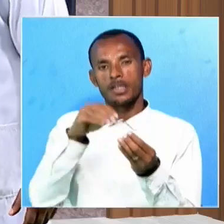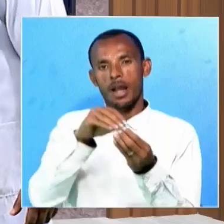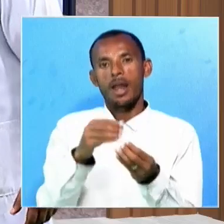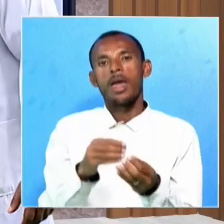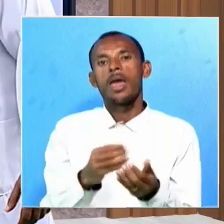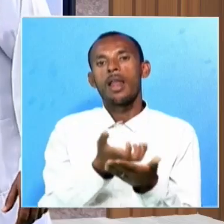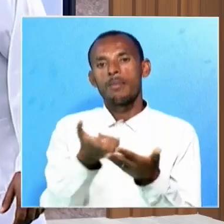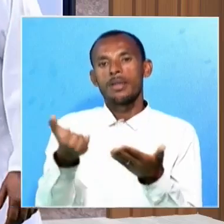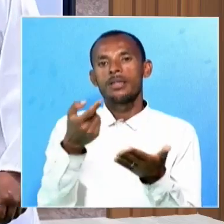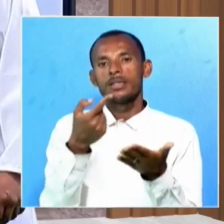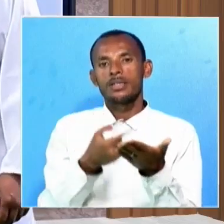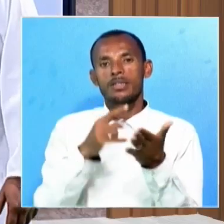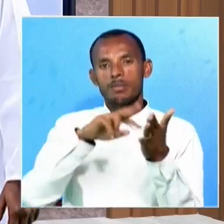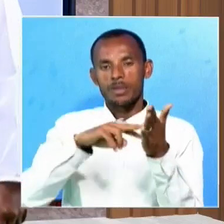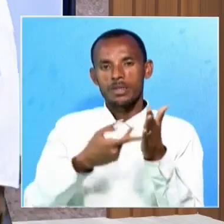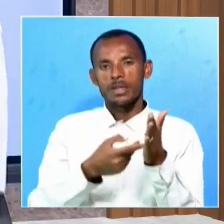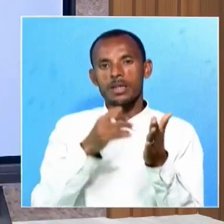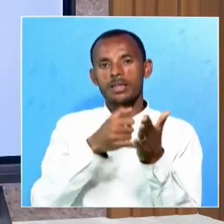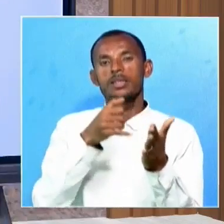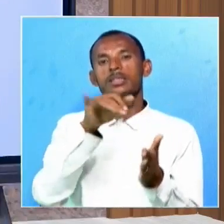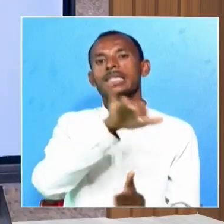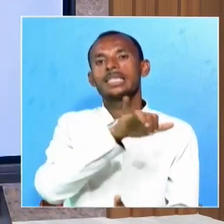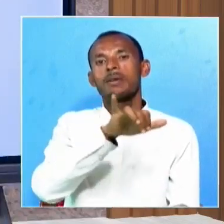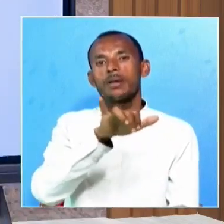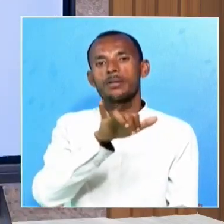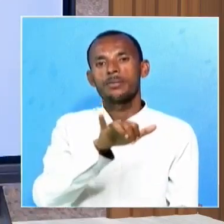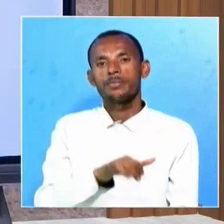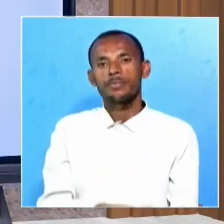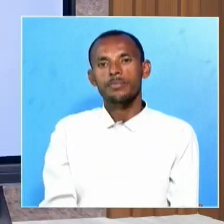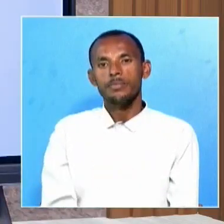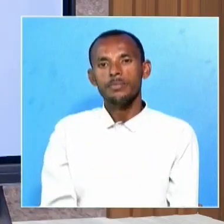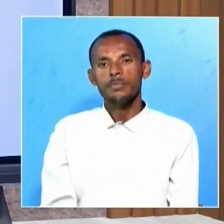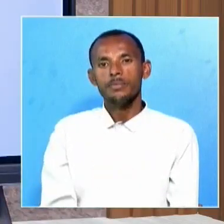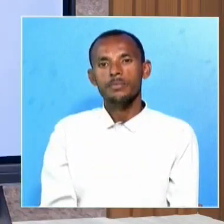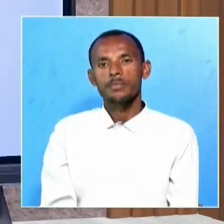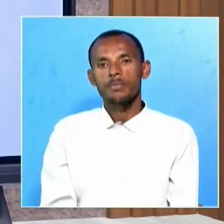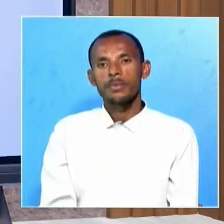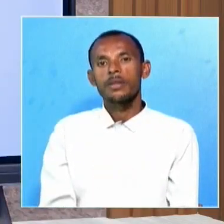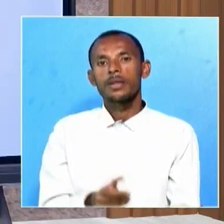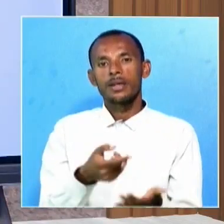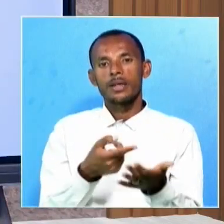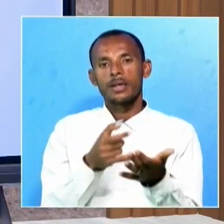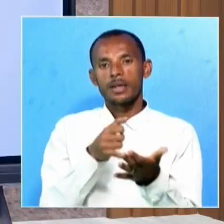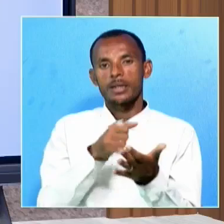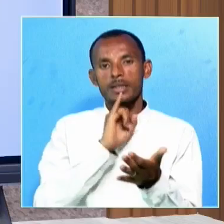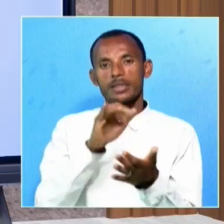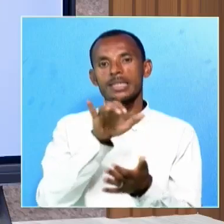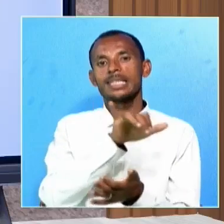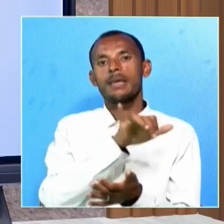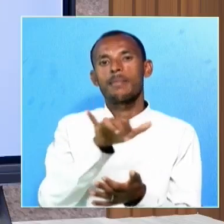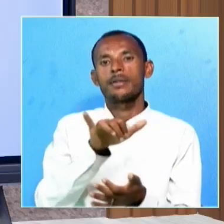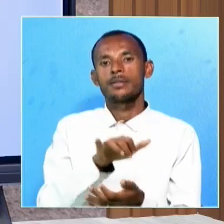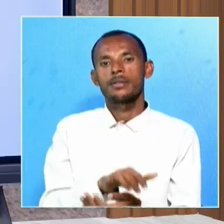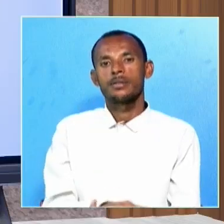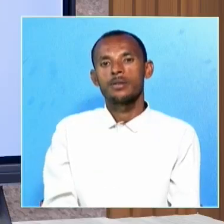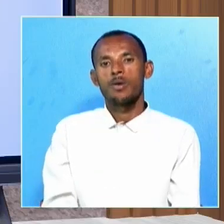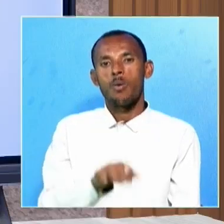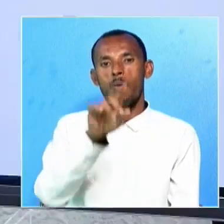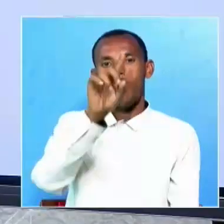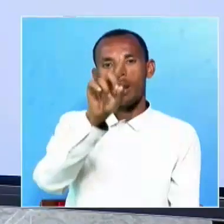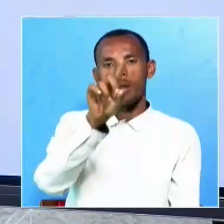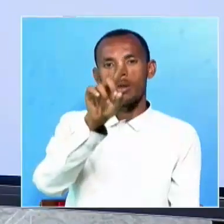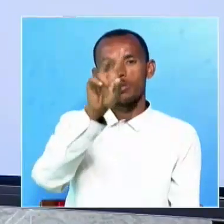Therefore, this means it's the same as, this set means the same as